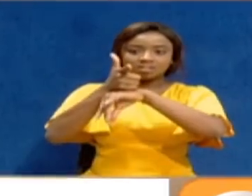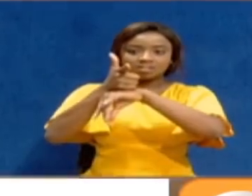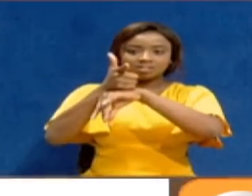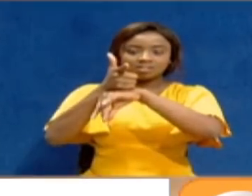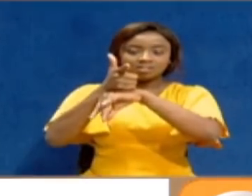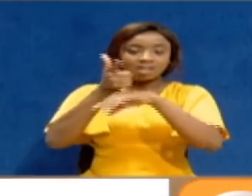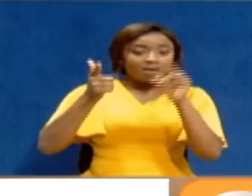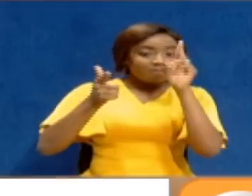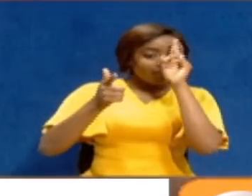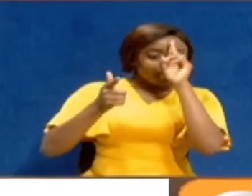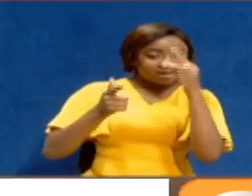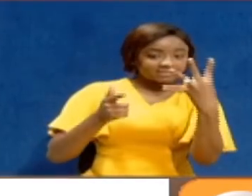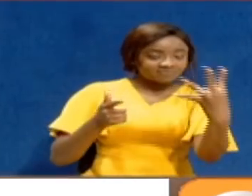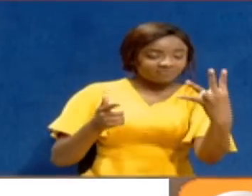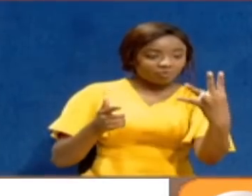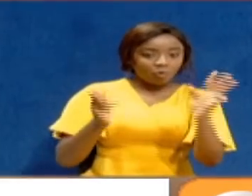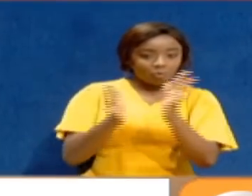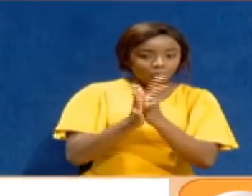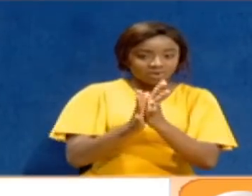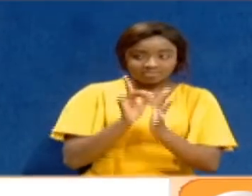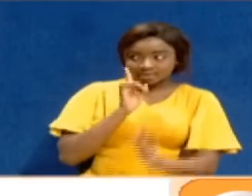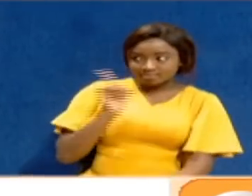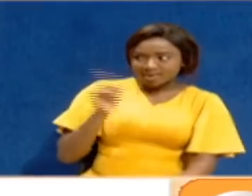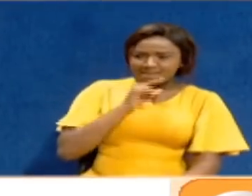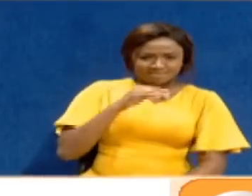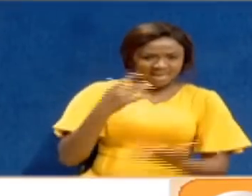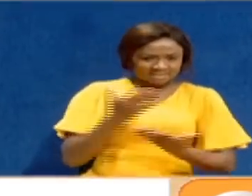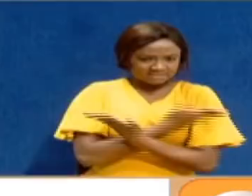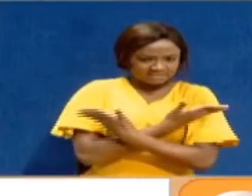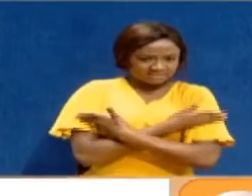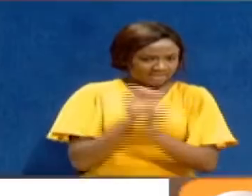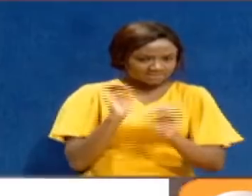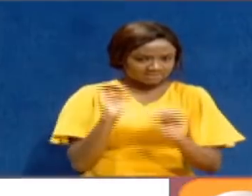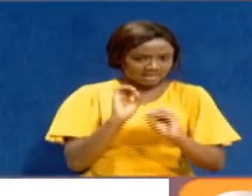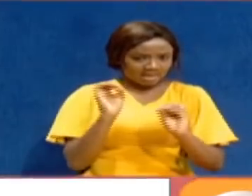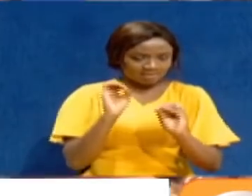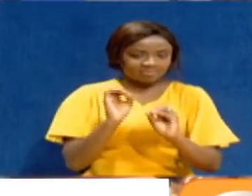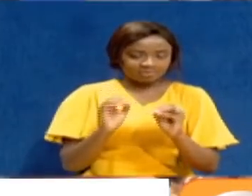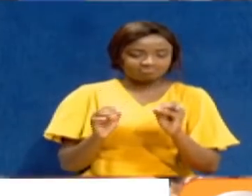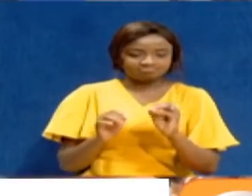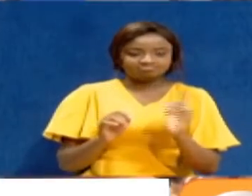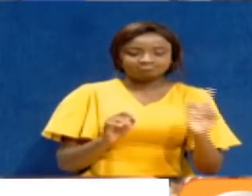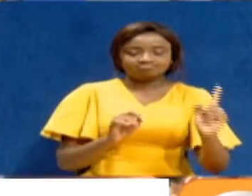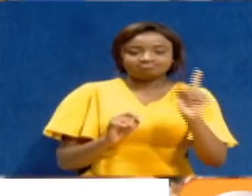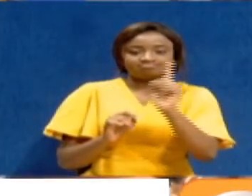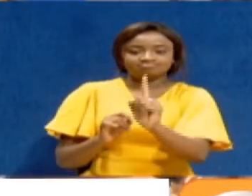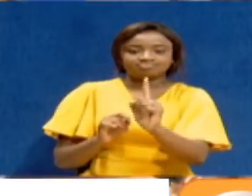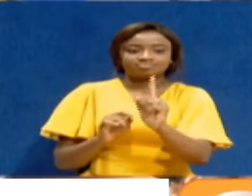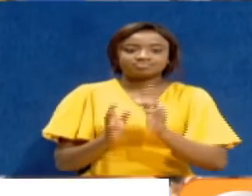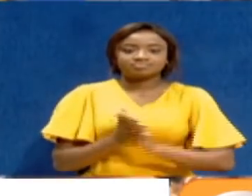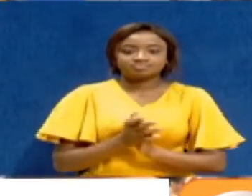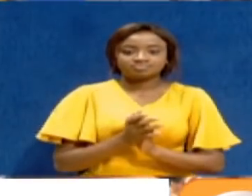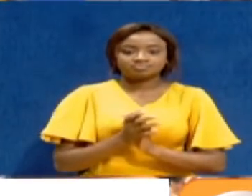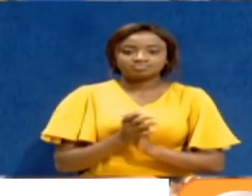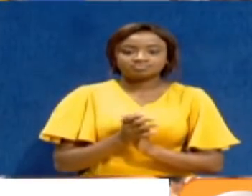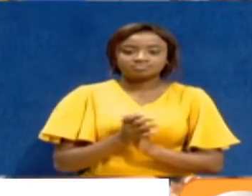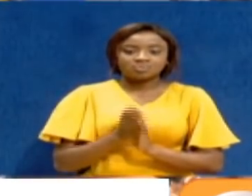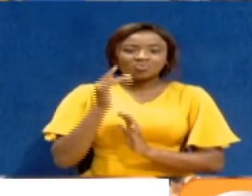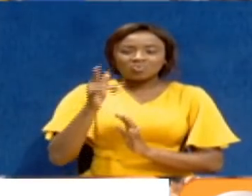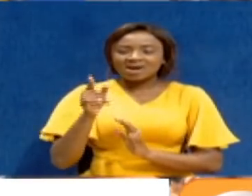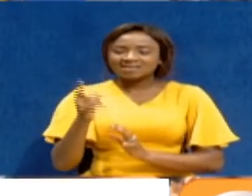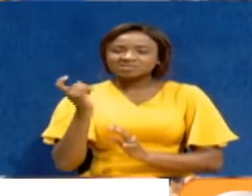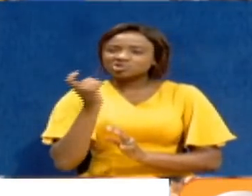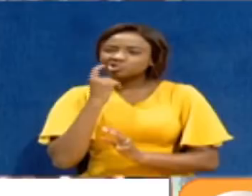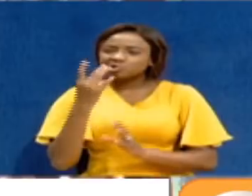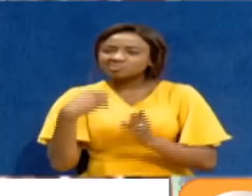police officers in the company of a suspect without a shirt raided the home of Evelyn Onzere, a businesswoman operating a wines and spirit